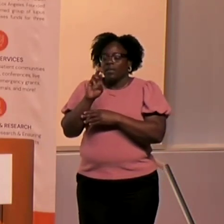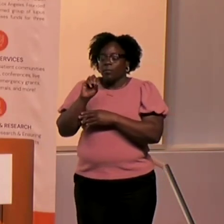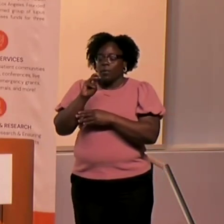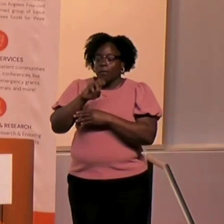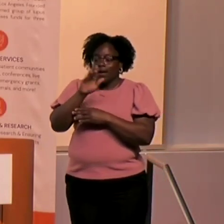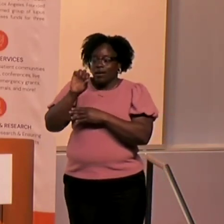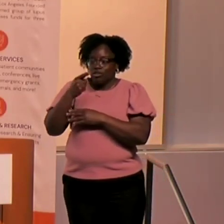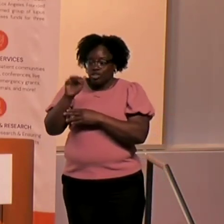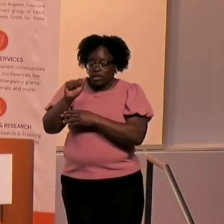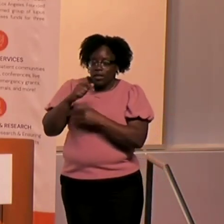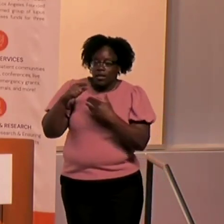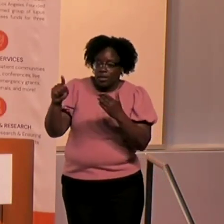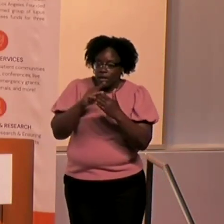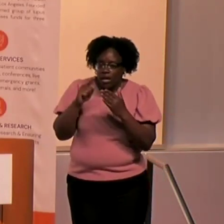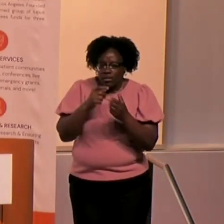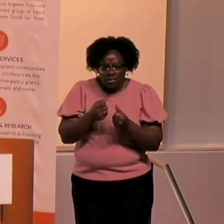symptoms?